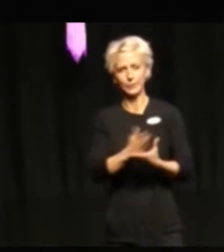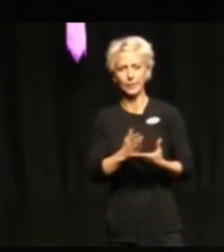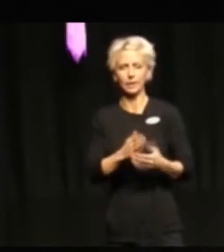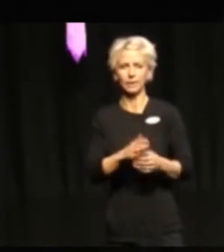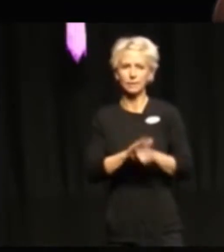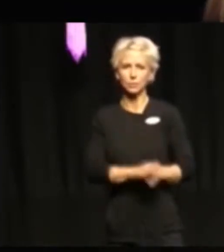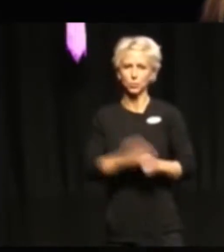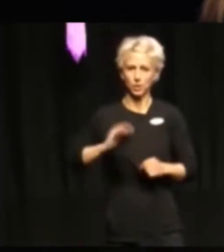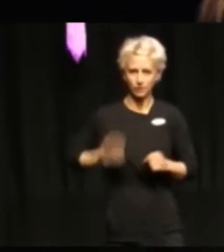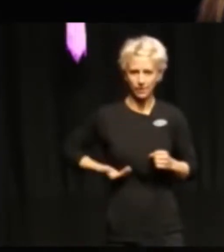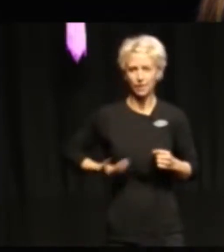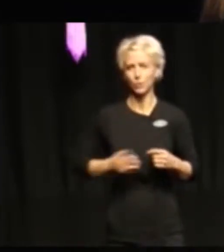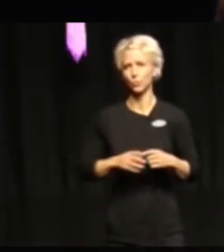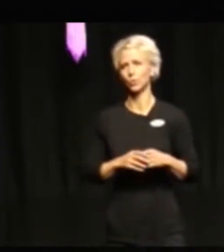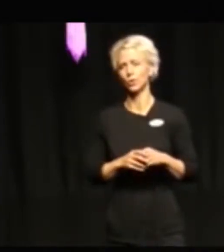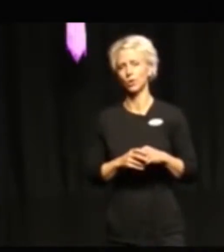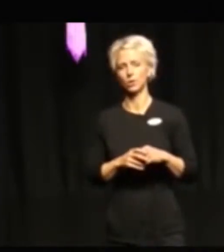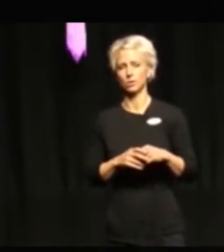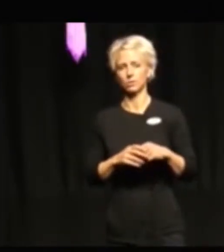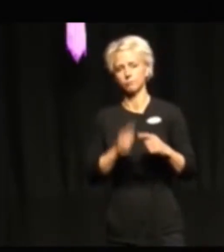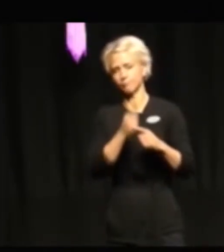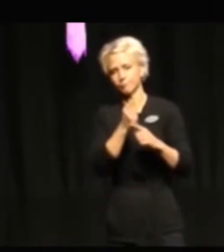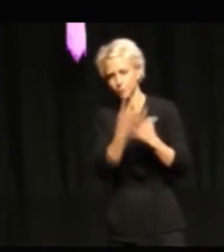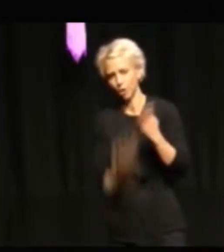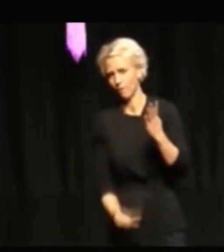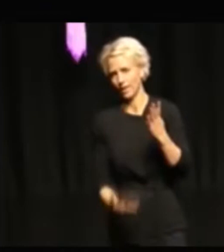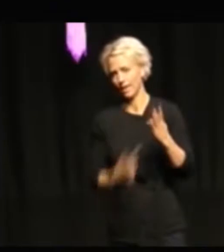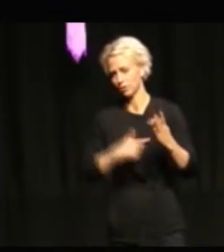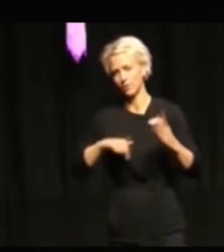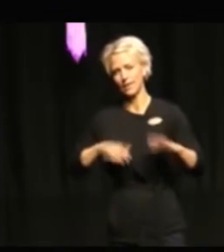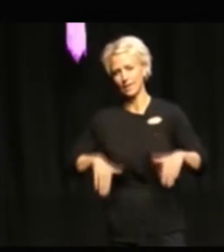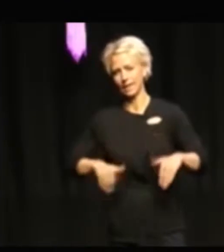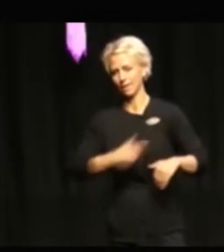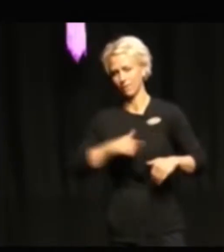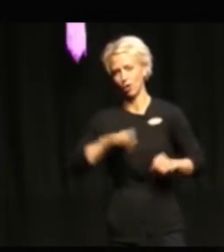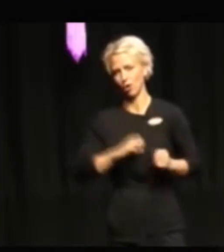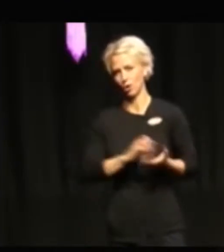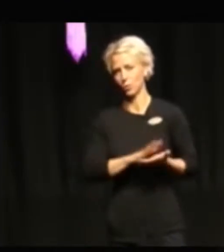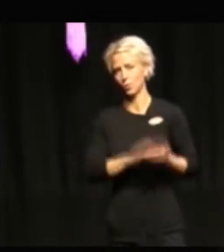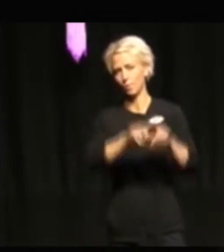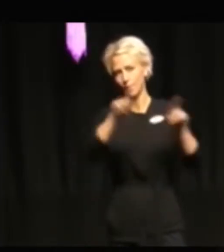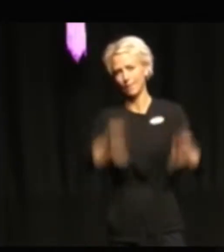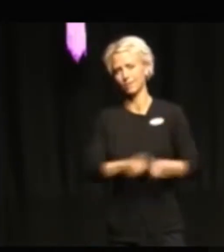the child's rights, and so on.